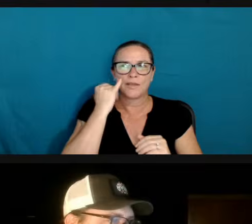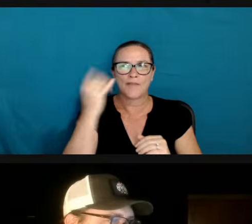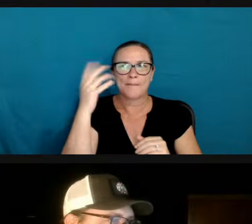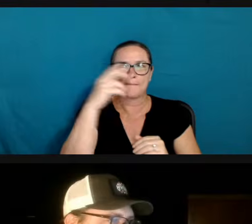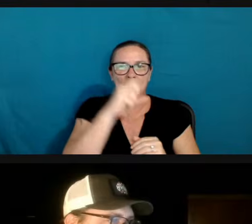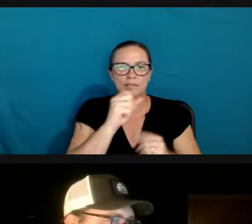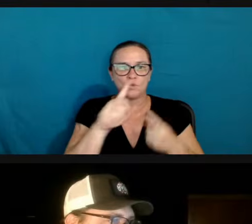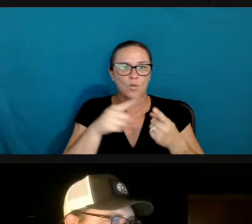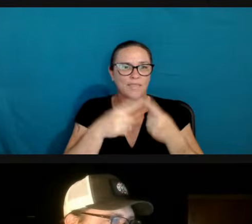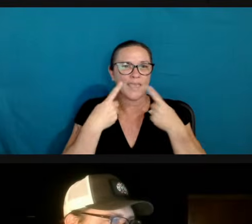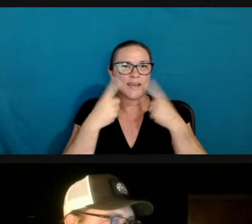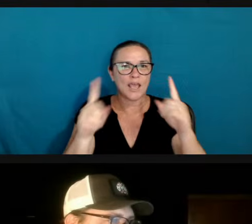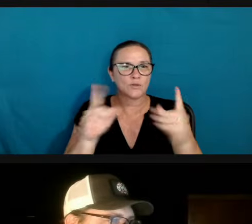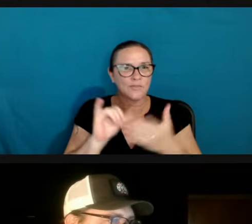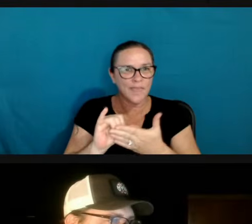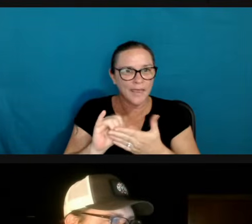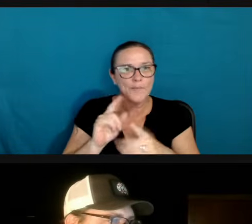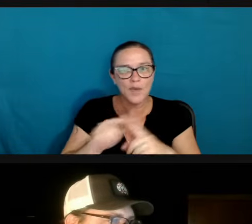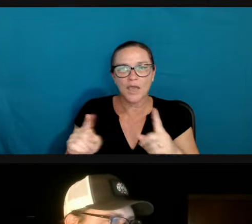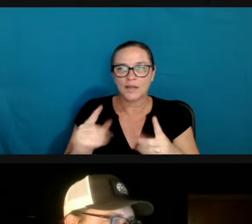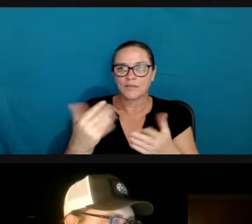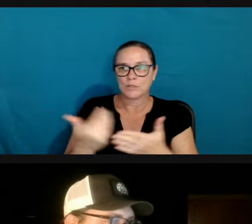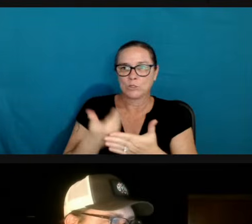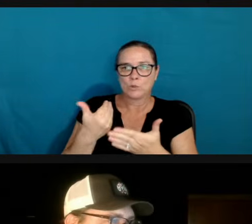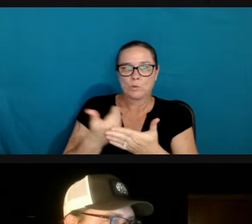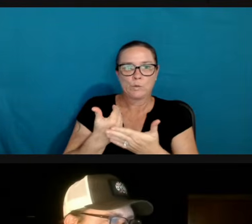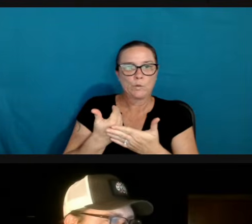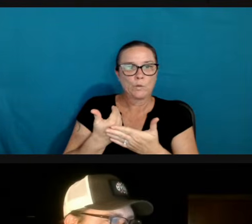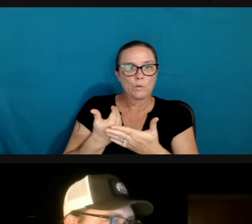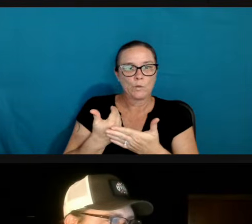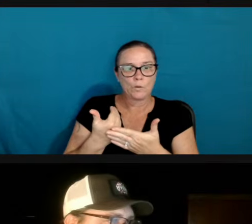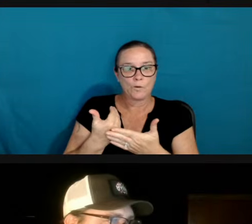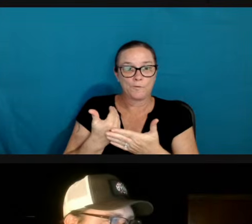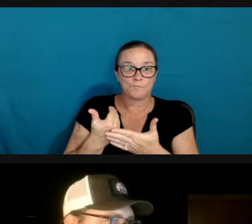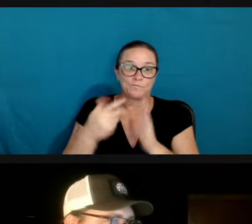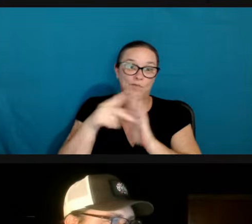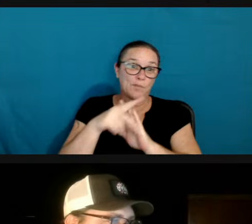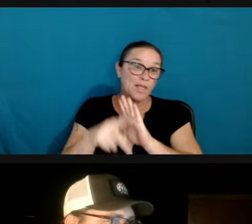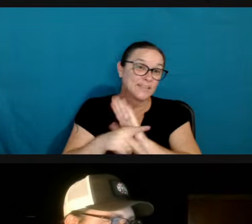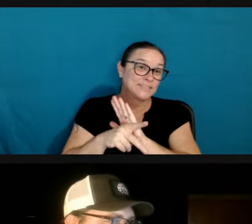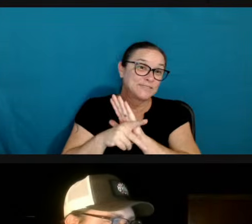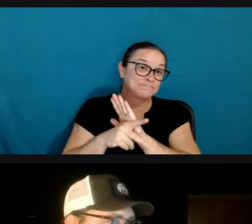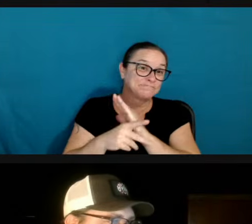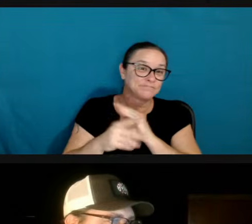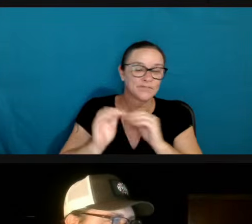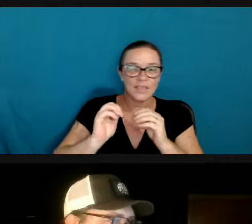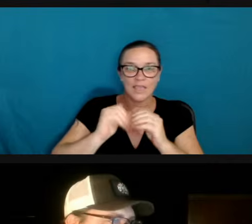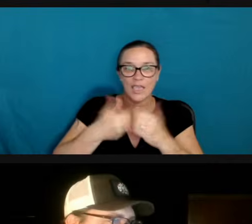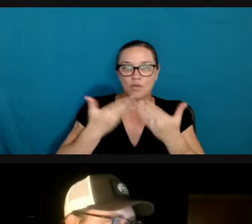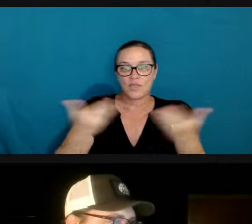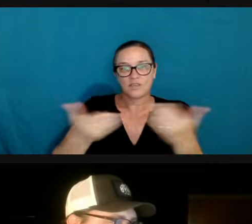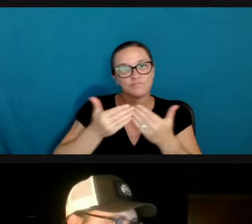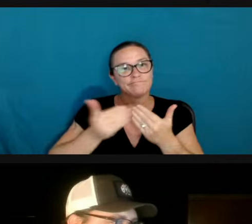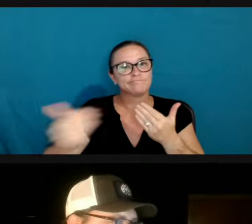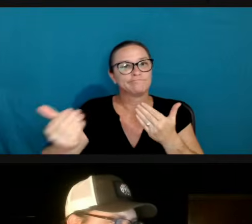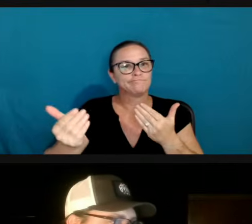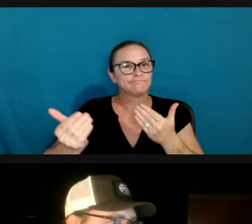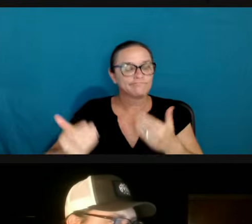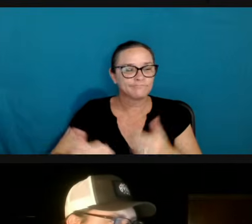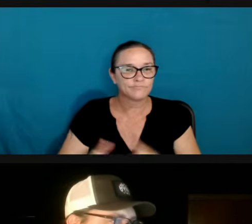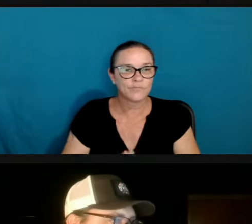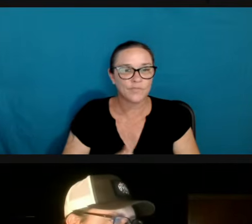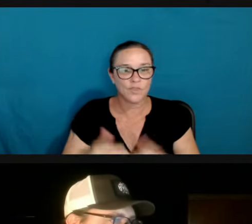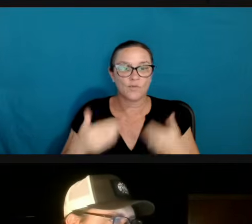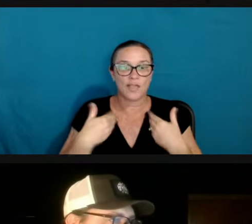but yeah, that is the new, you know, lay of the land, so to speak, is how things are going to proceed. So we're going to get a lot more